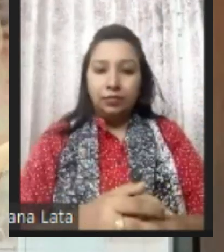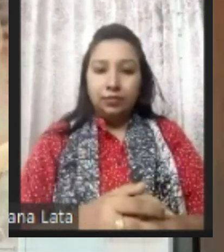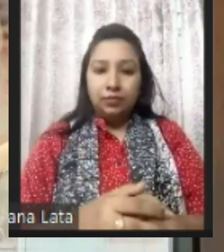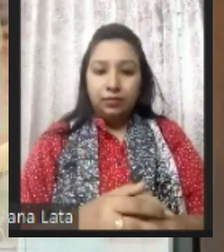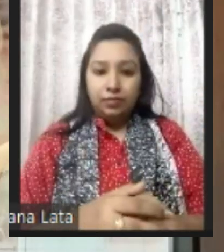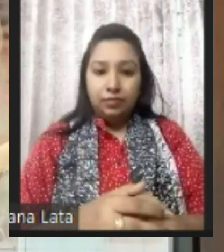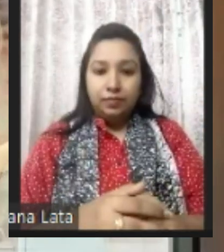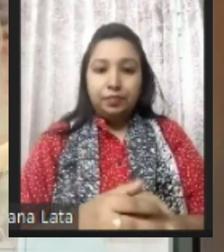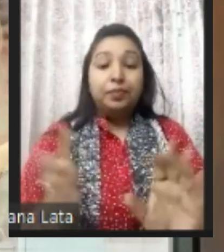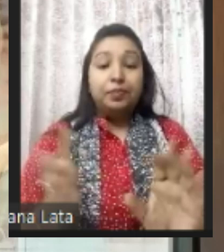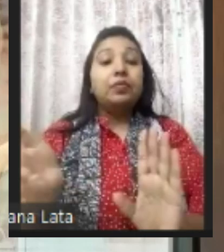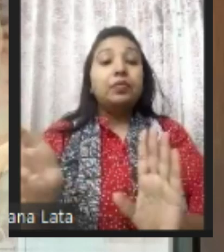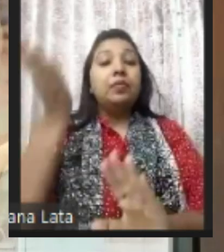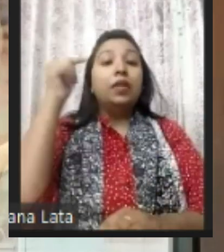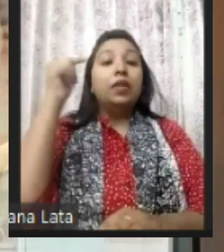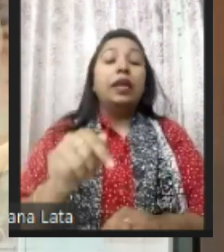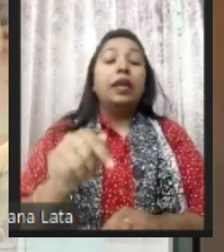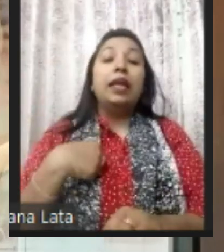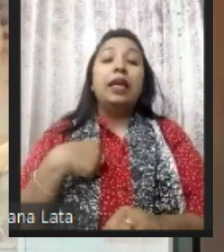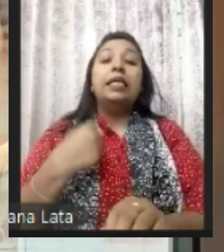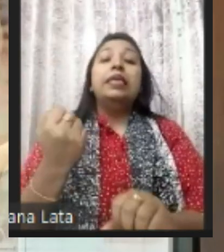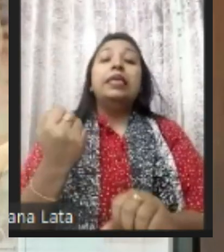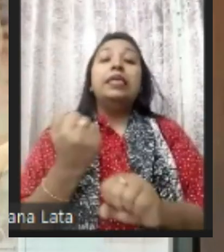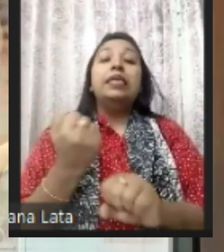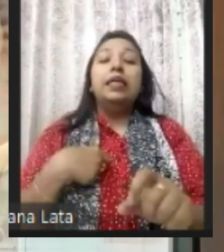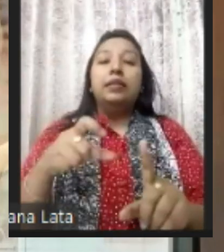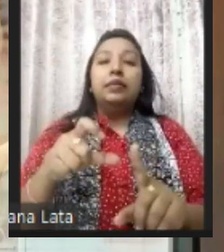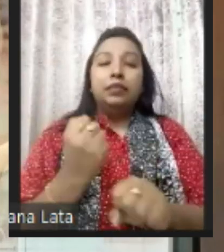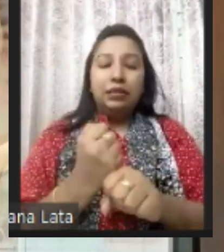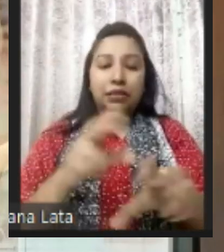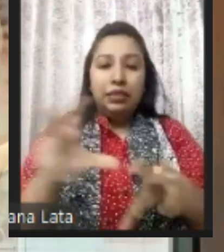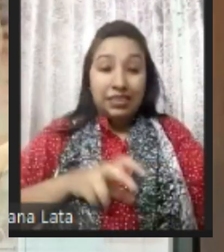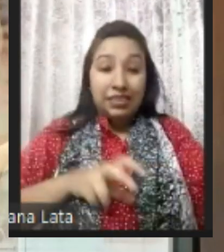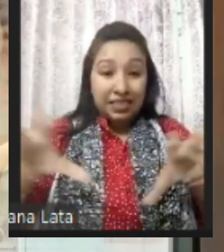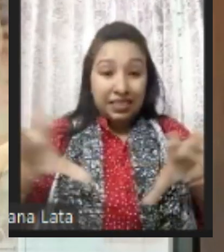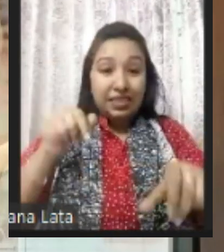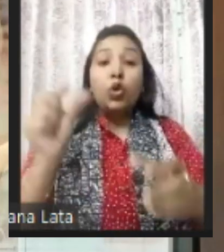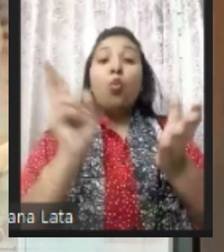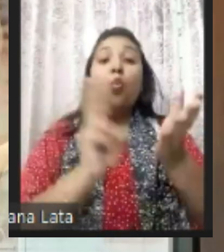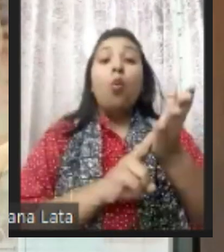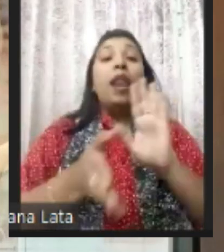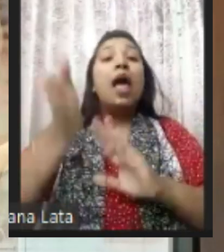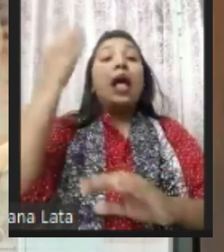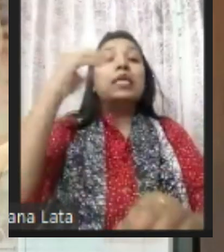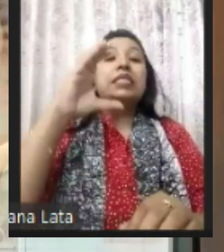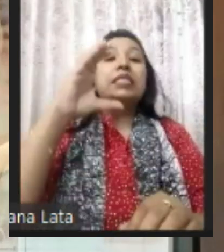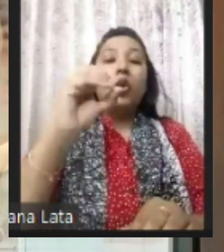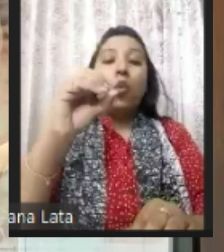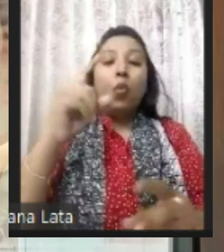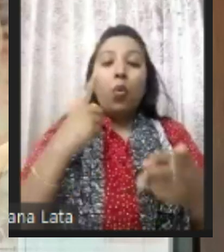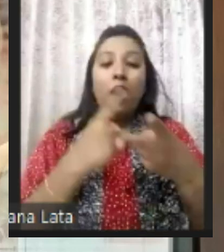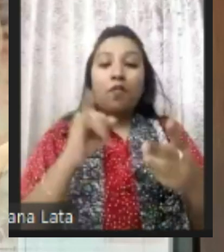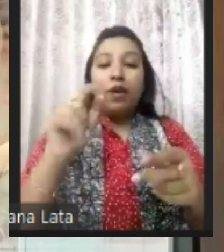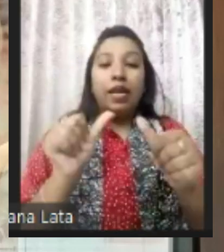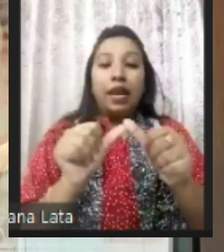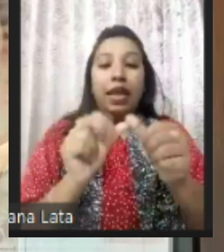Kofi Annan, the ex-Secretary General of United Nations. That's been said. More than ever before